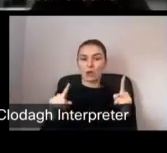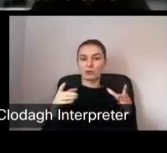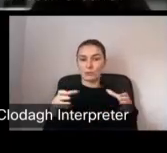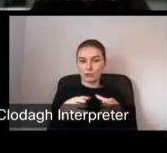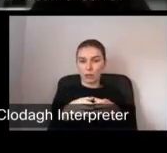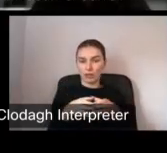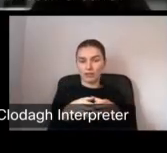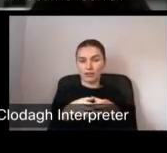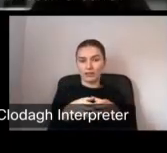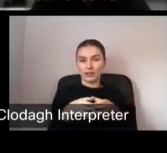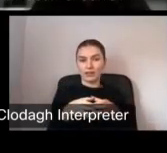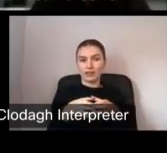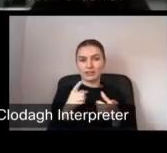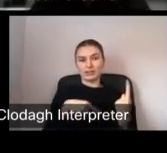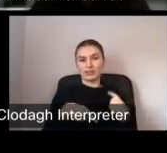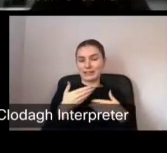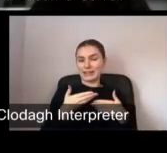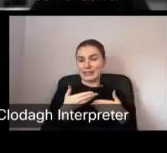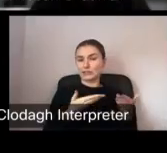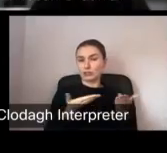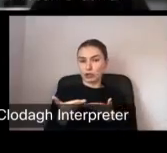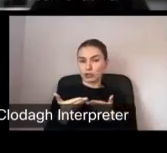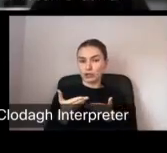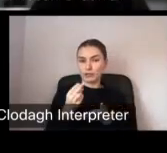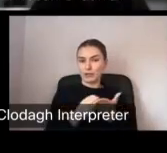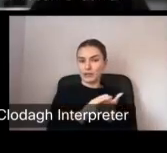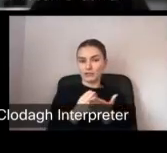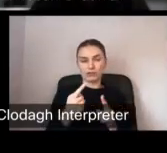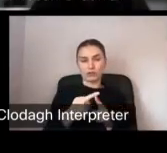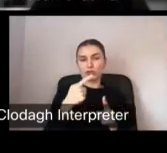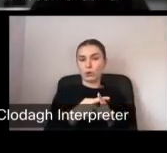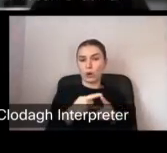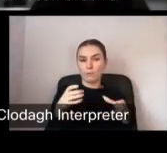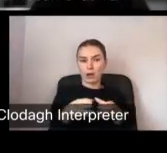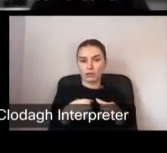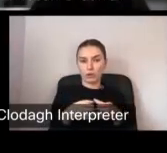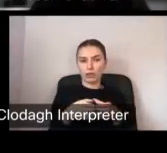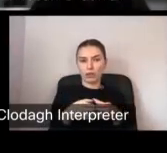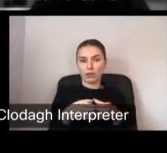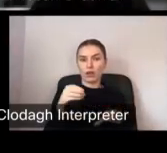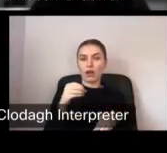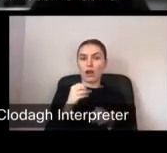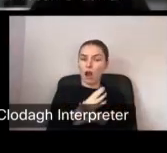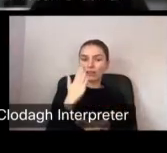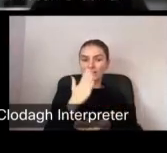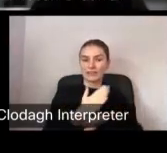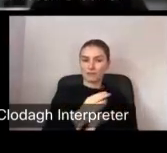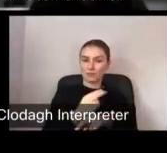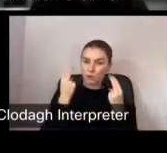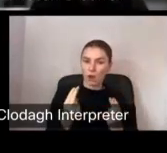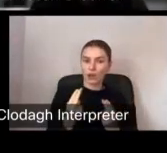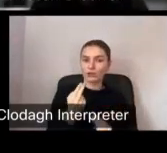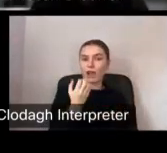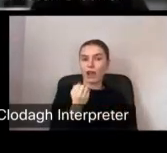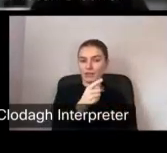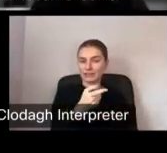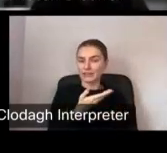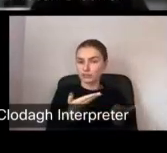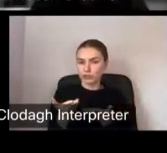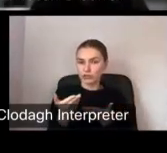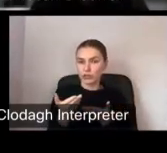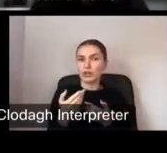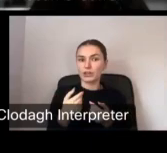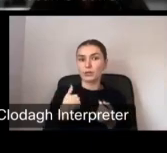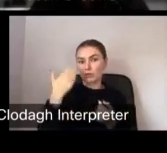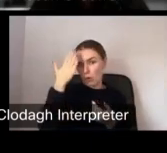You know, it's an introductory piece. It's a very short module. All our staff are required just to have that introductory piece so they know what